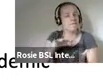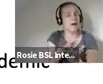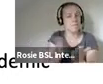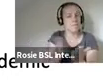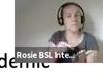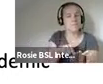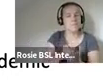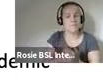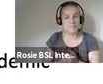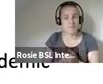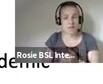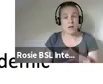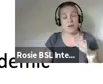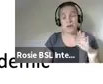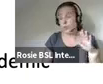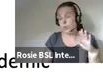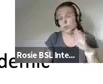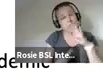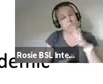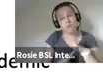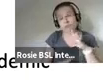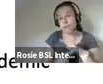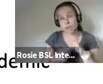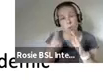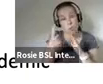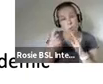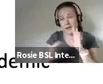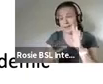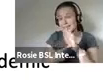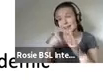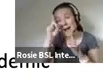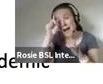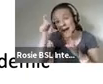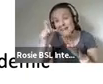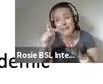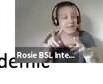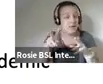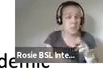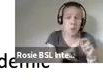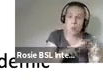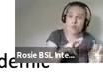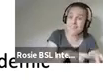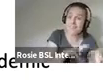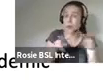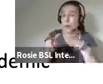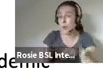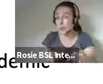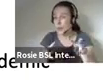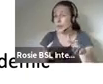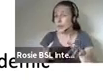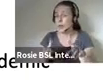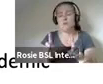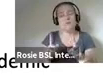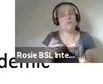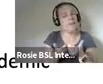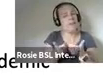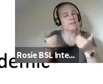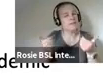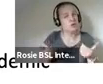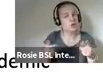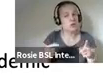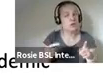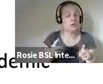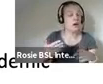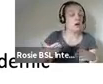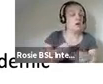central ideas touched on in both of the films is the importance of a distinction between practice suitable for early